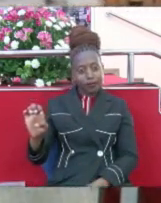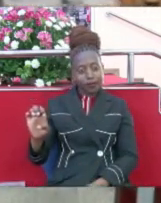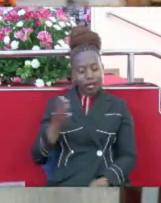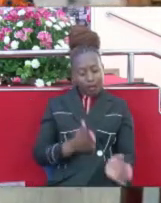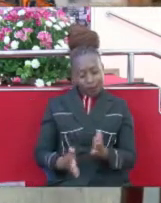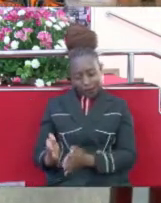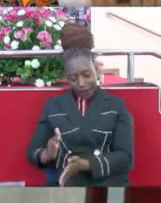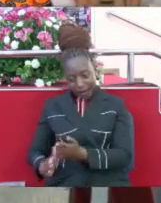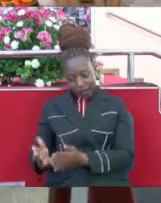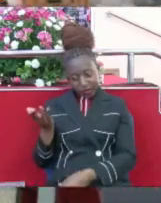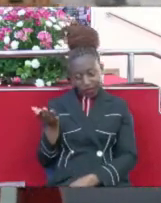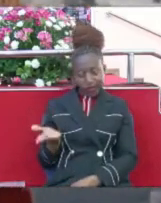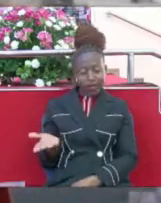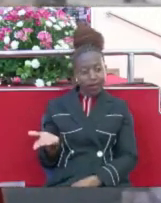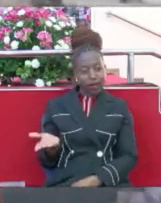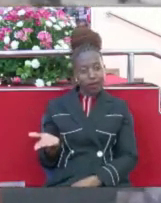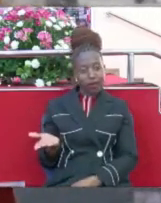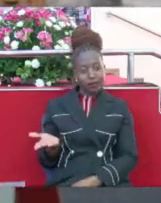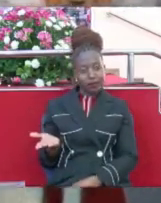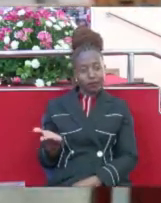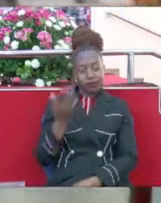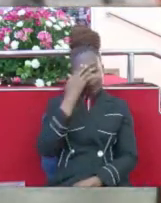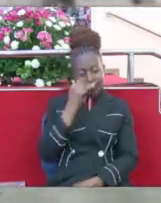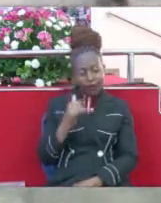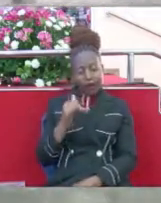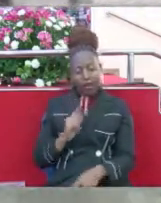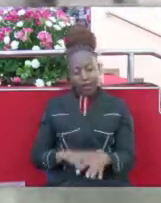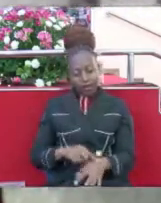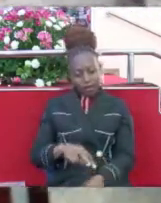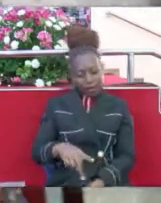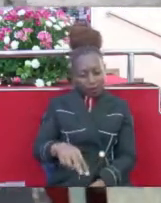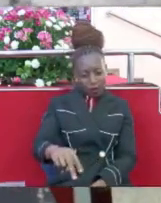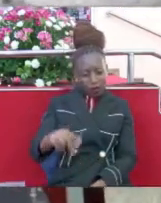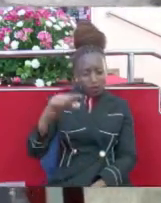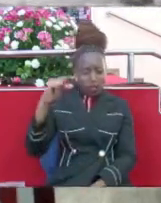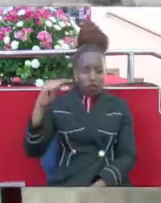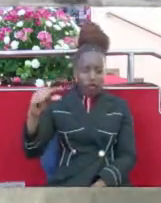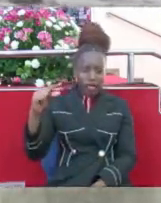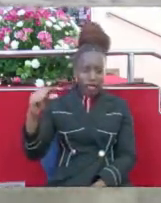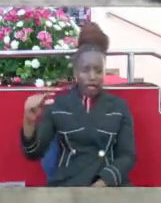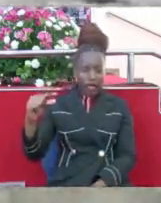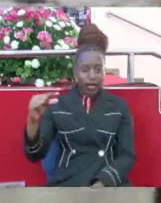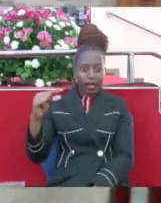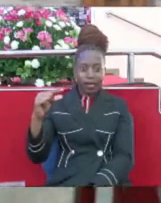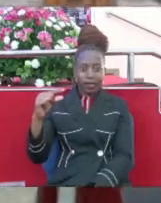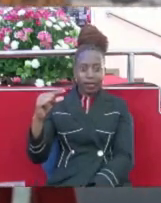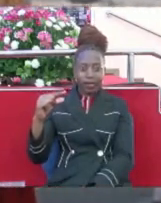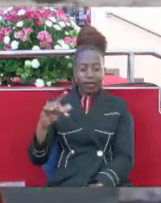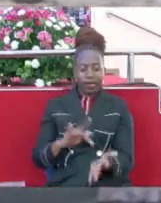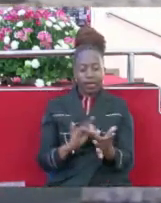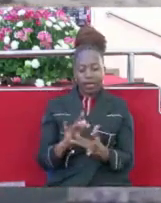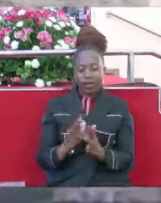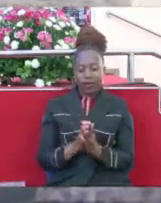there. Maandalizi yalikuwepo. Why? Because as they walked into Gilgal, Bwana kwa sababu walipotembea pale Gilgal. The Bible does not